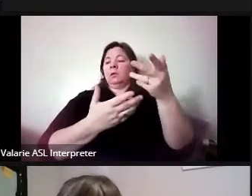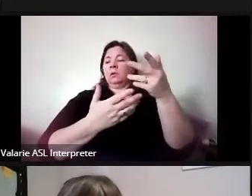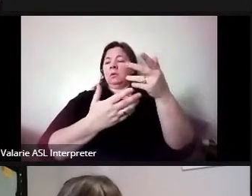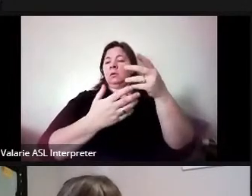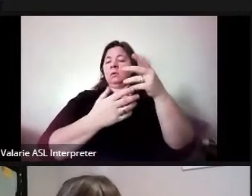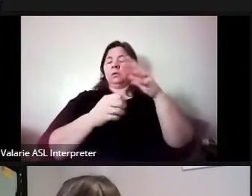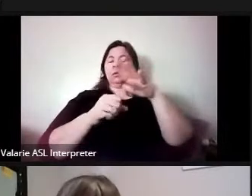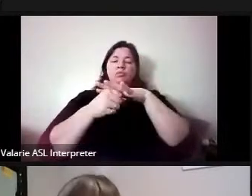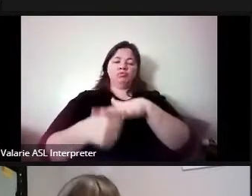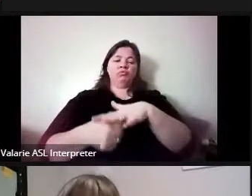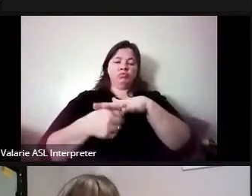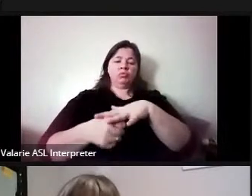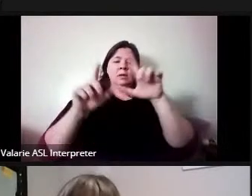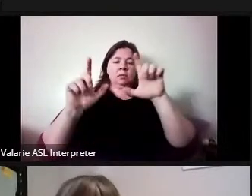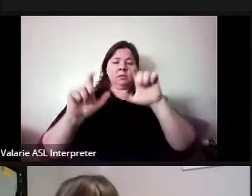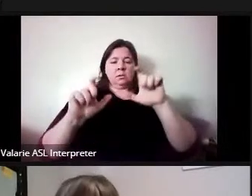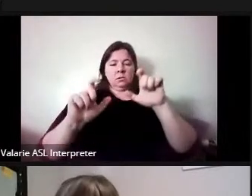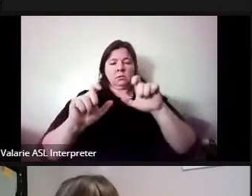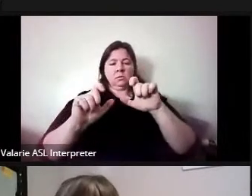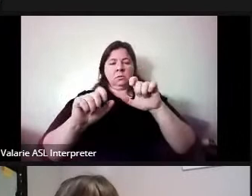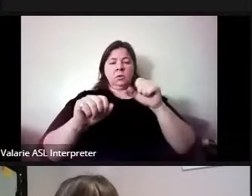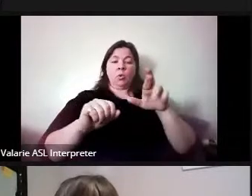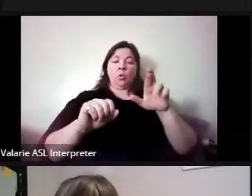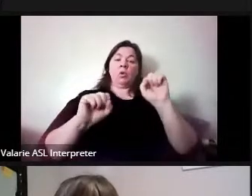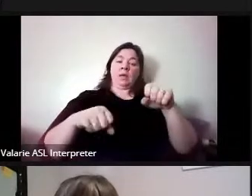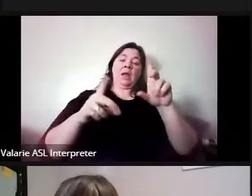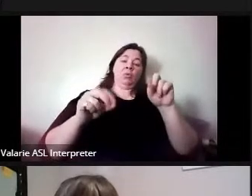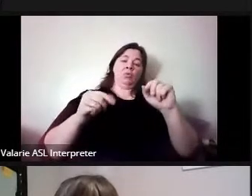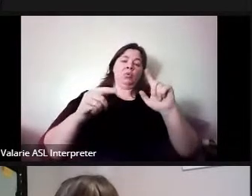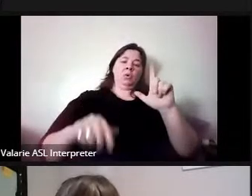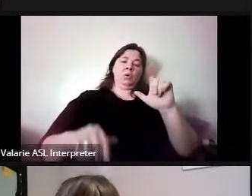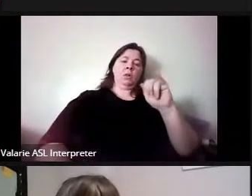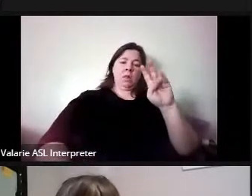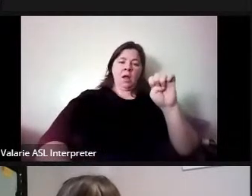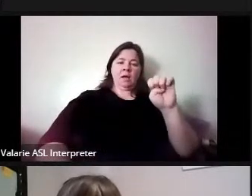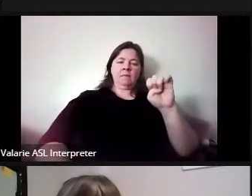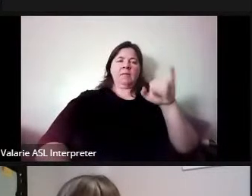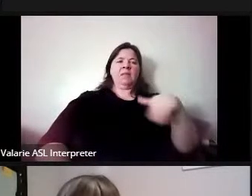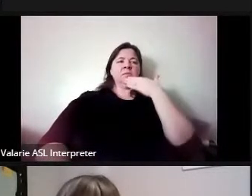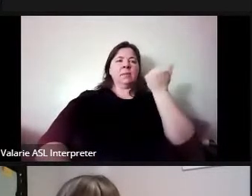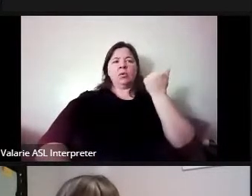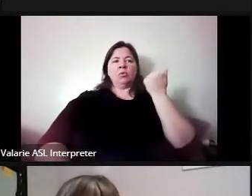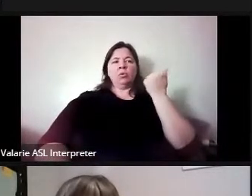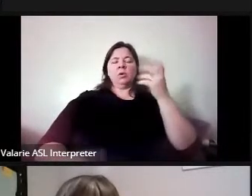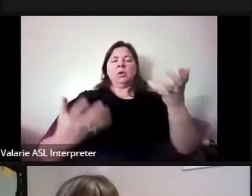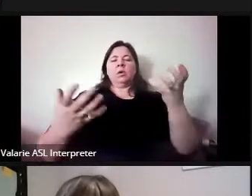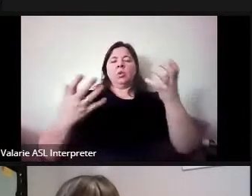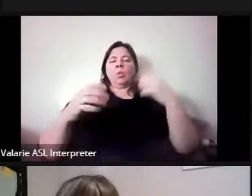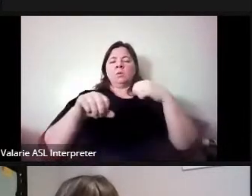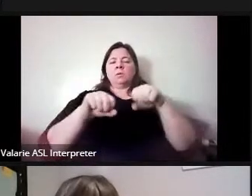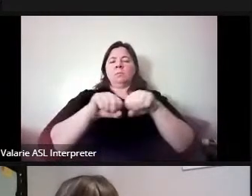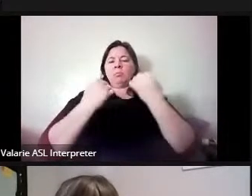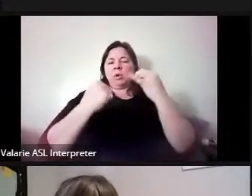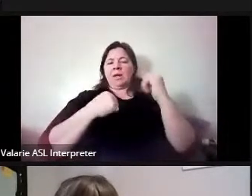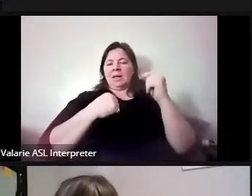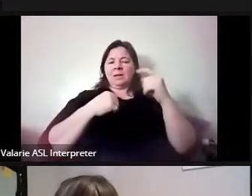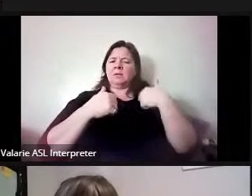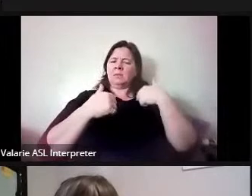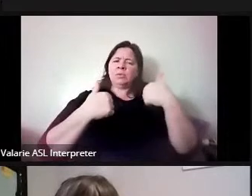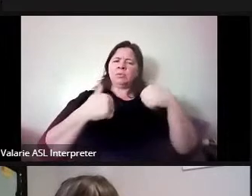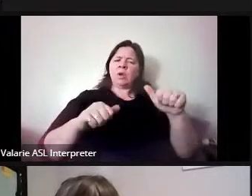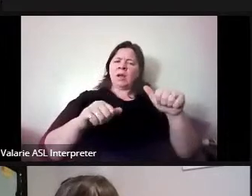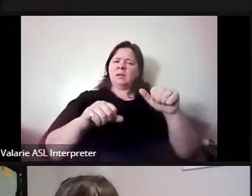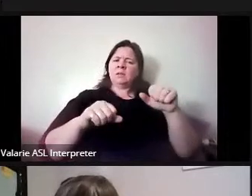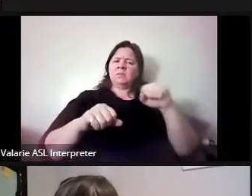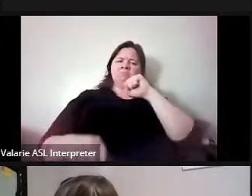stress test, I guess they want to call it, or they could do a live. Live's always better. He wants us to try to break it, not break it, but mess with